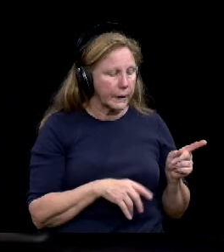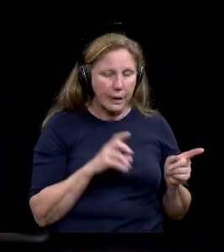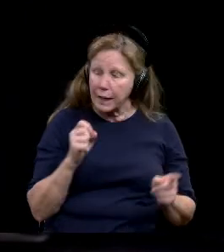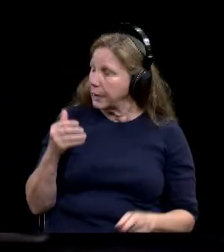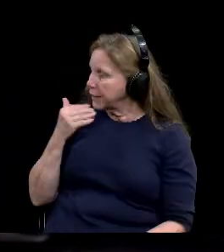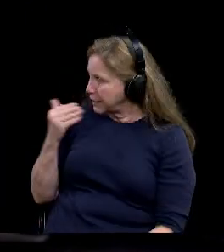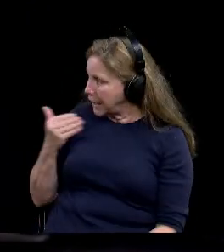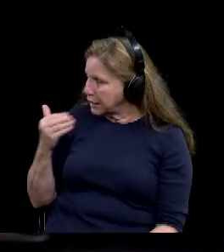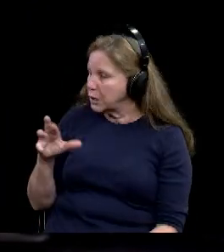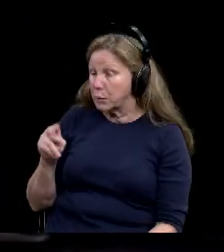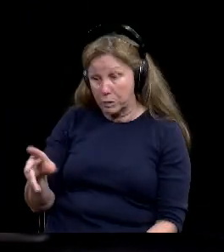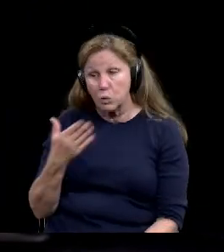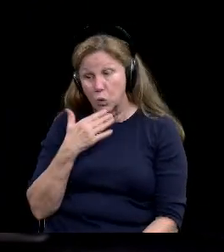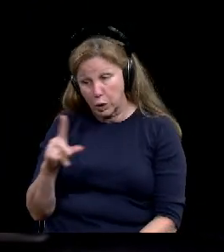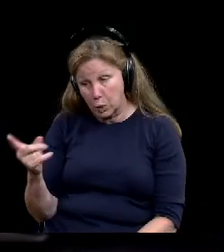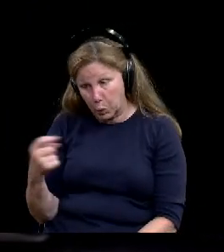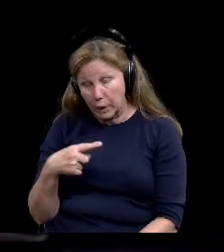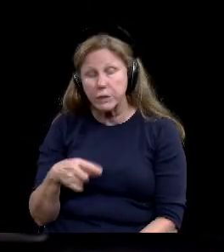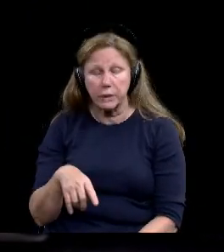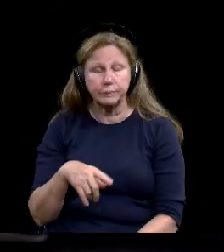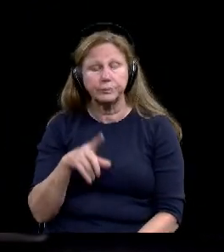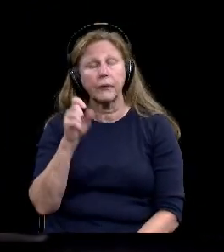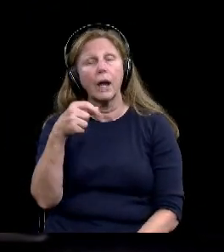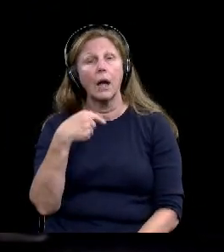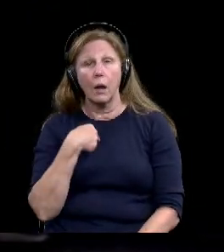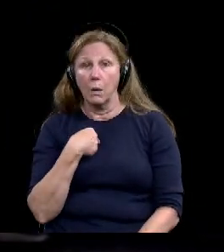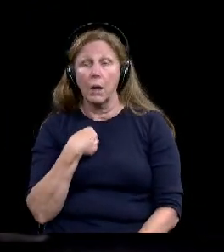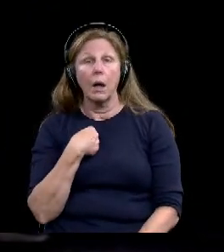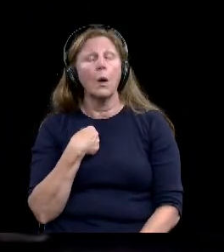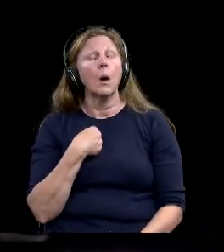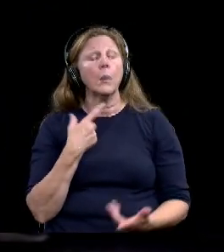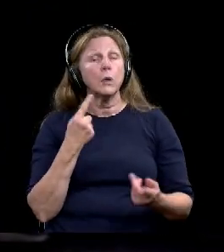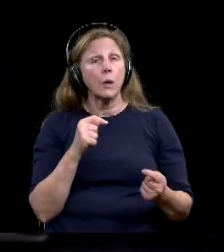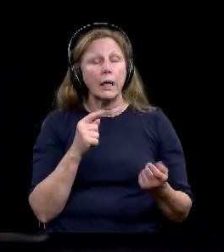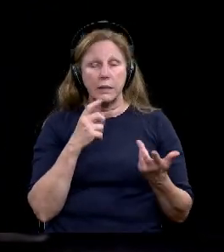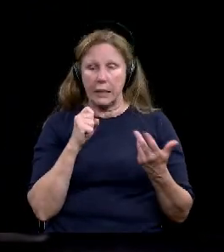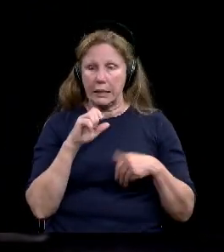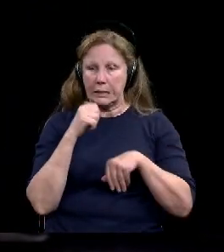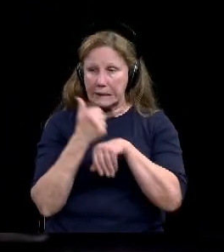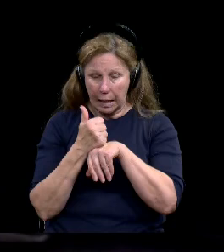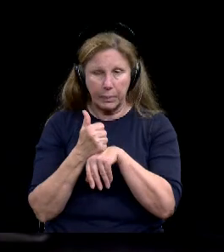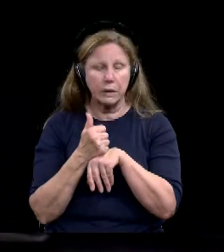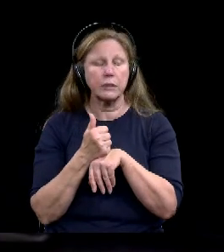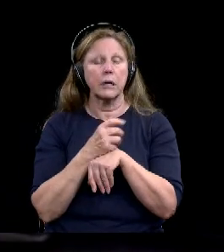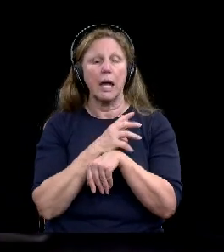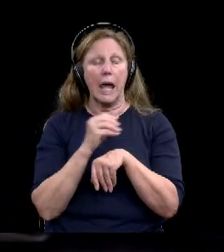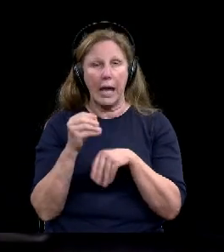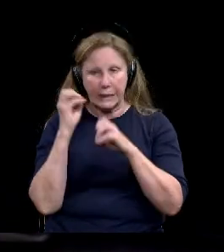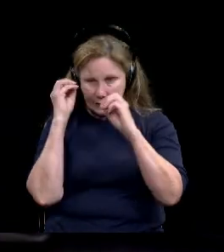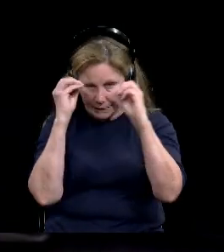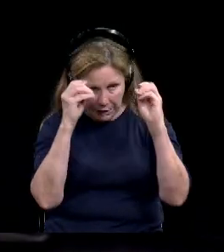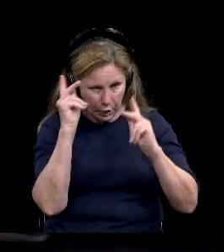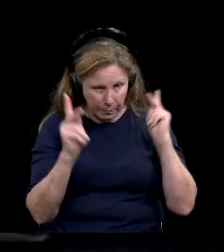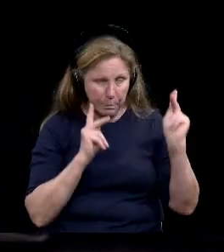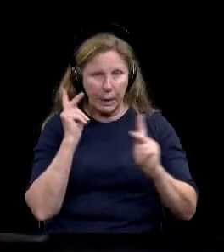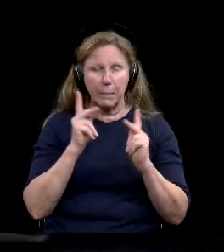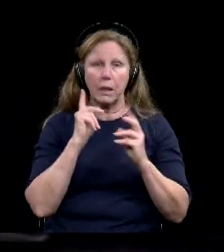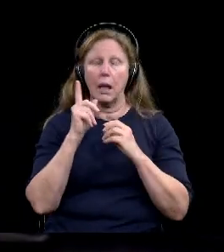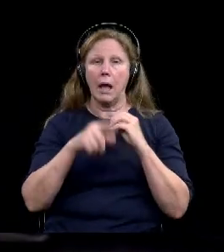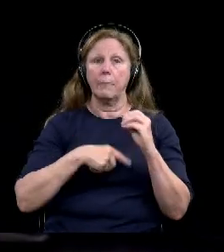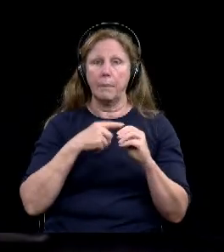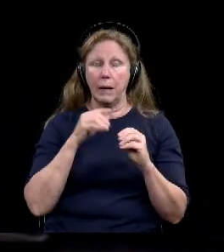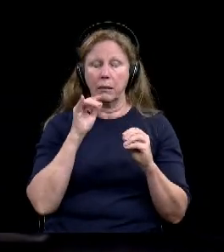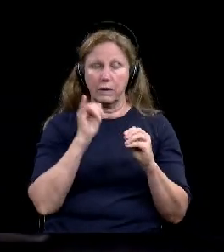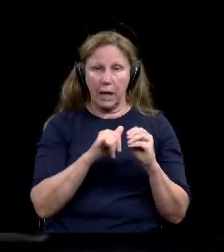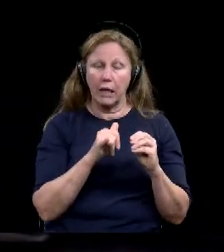education campaign around vaccine safety. Our vaccine ambassador program that the judge spoke of earlier is a part